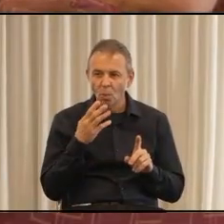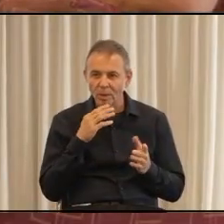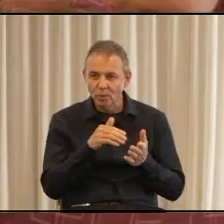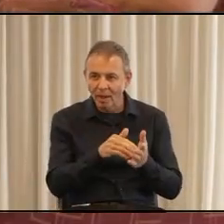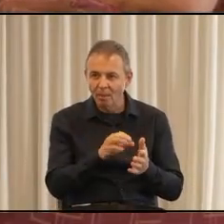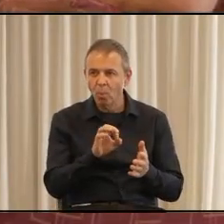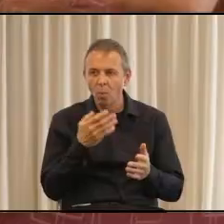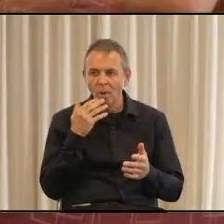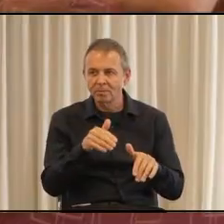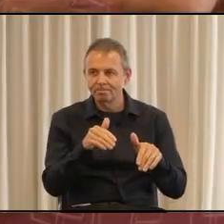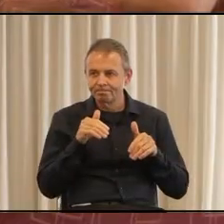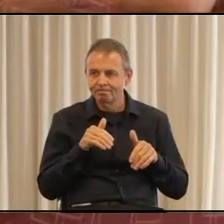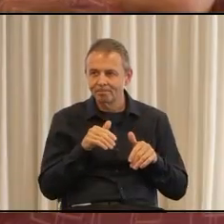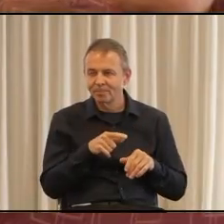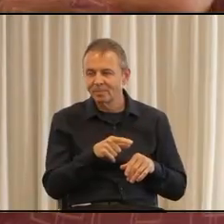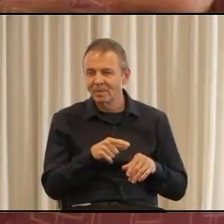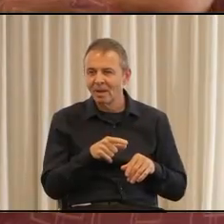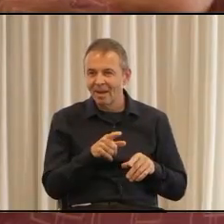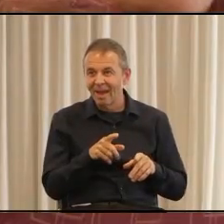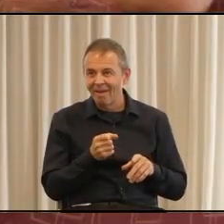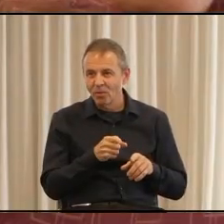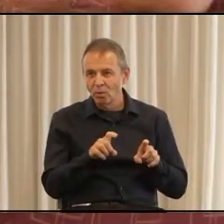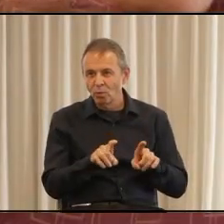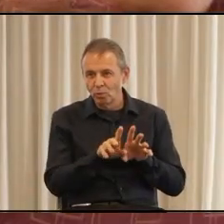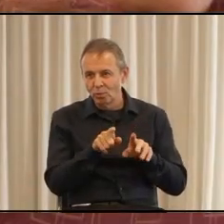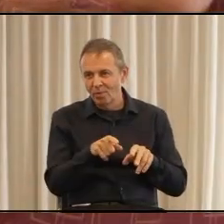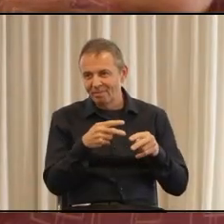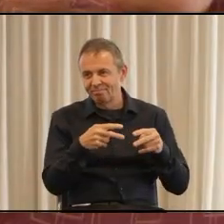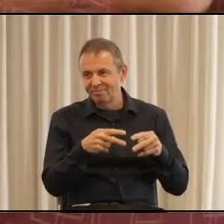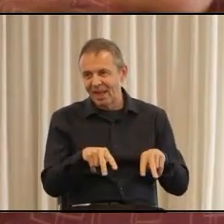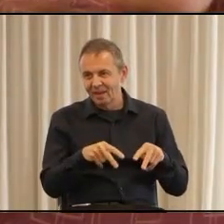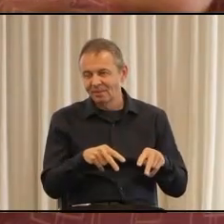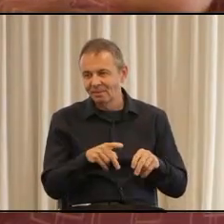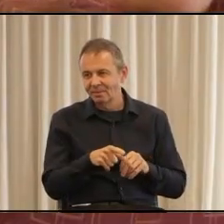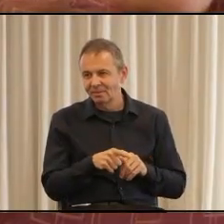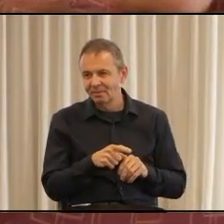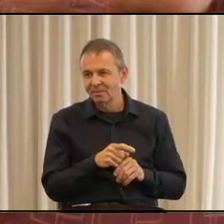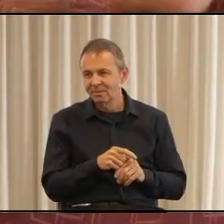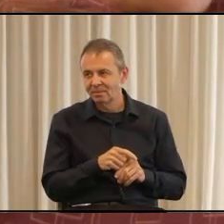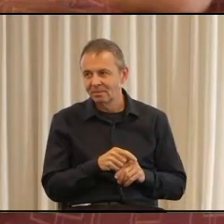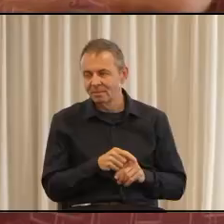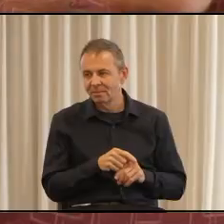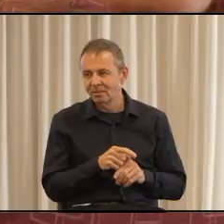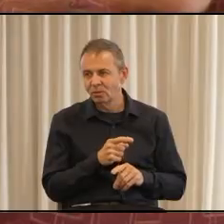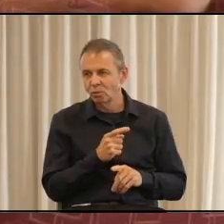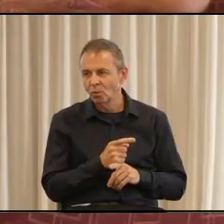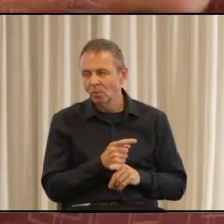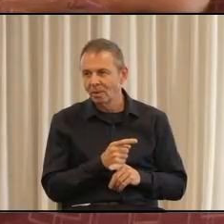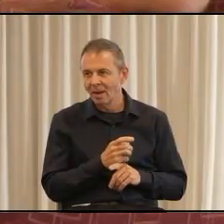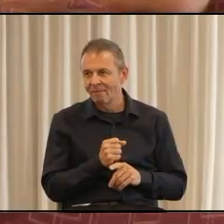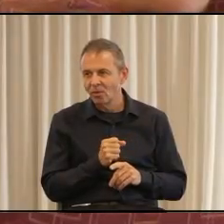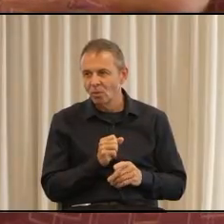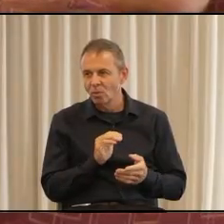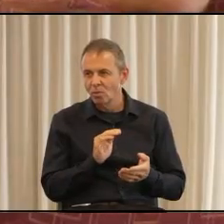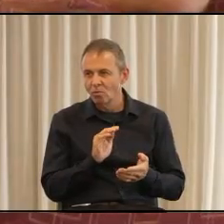Yeah, and it's a dance that you've got to try and get used to. And I think we're talking about having to be in places to be there and